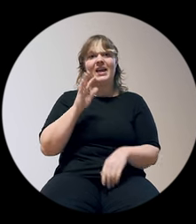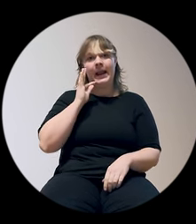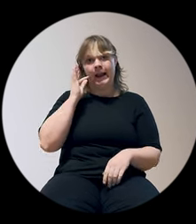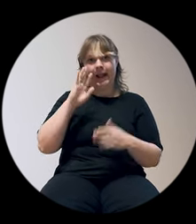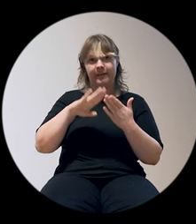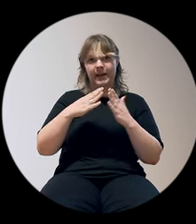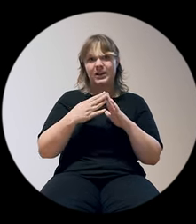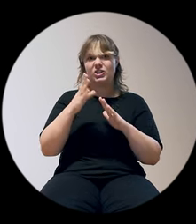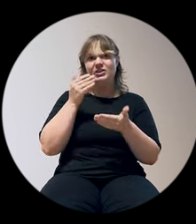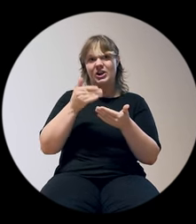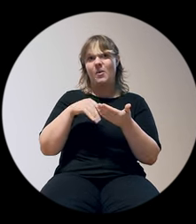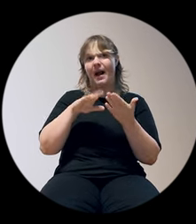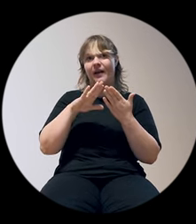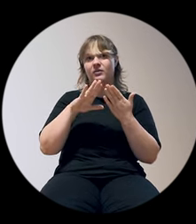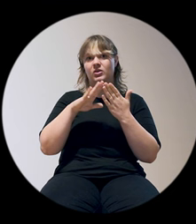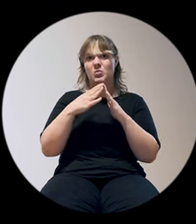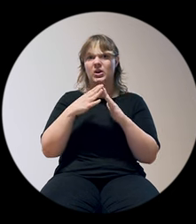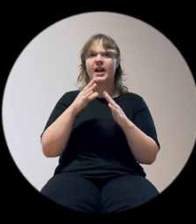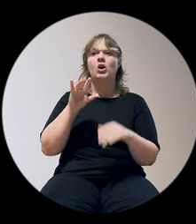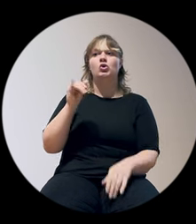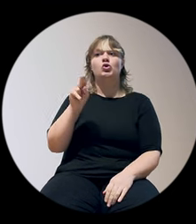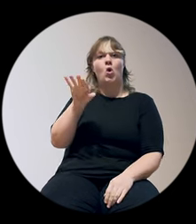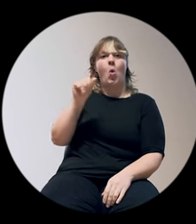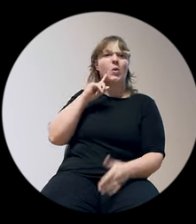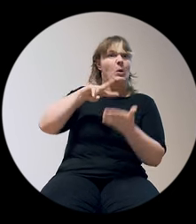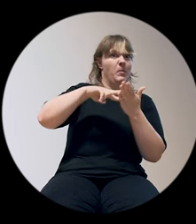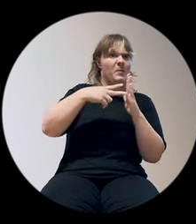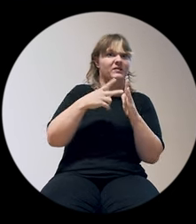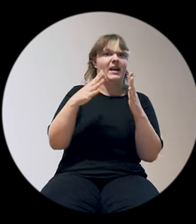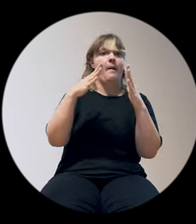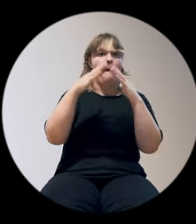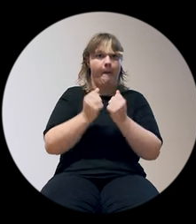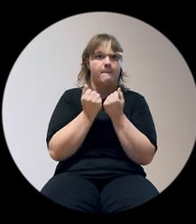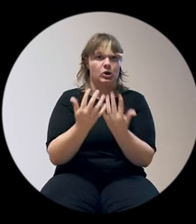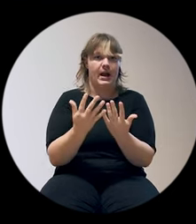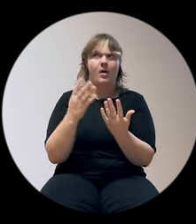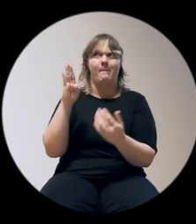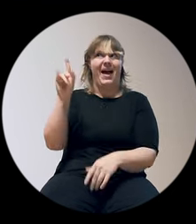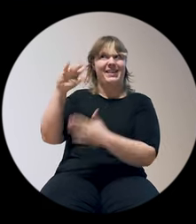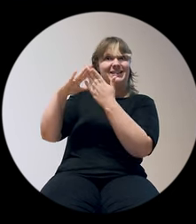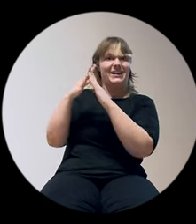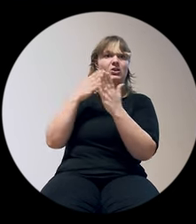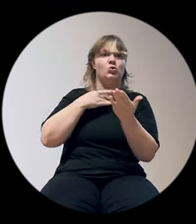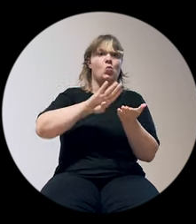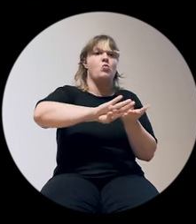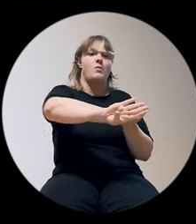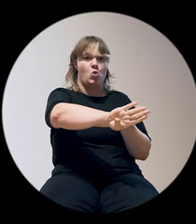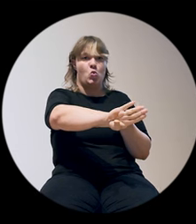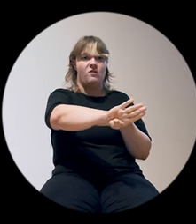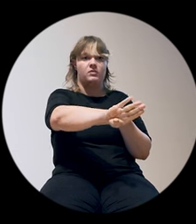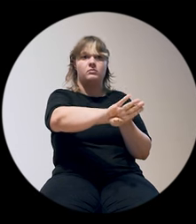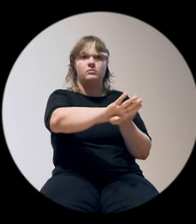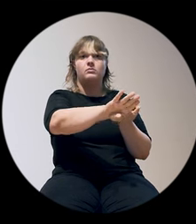Juneau, was purposefully burnt down by the city to remove, displace,